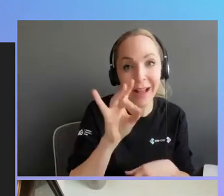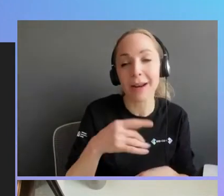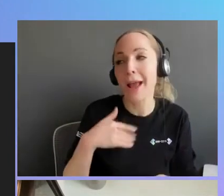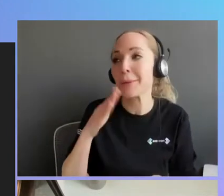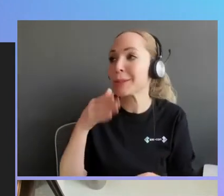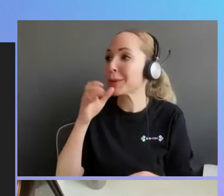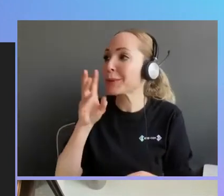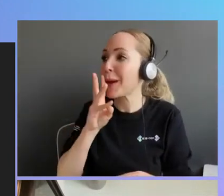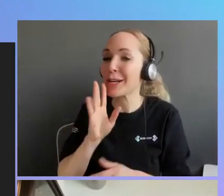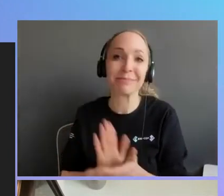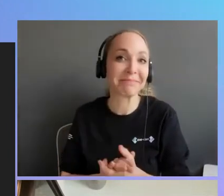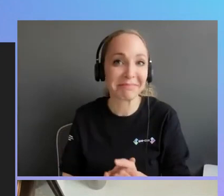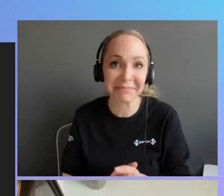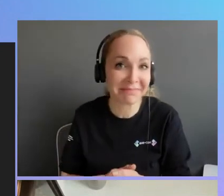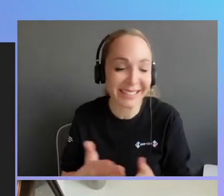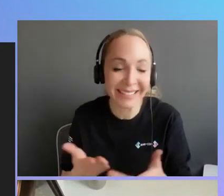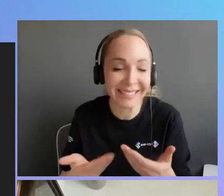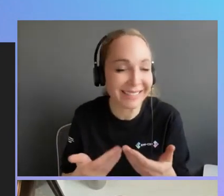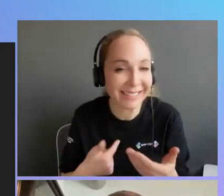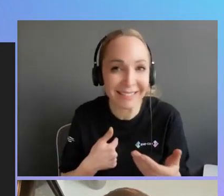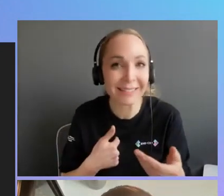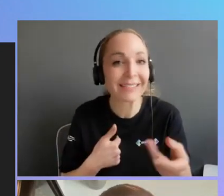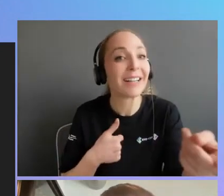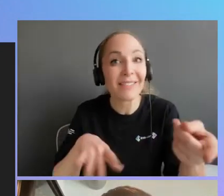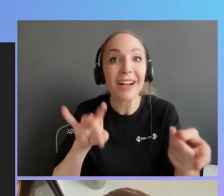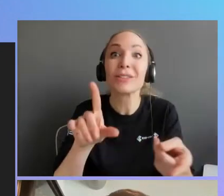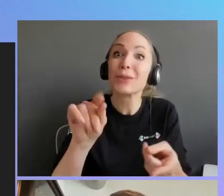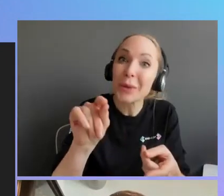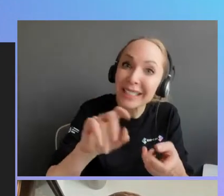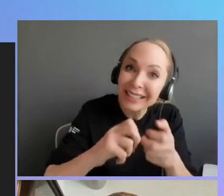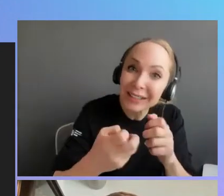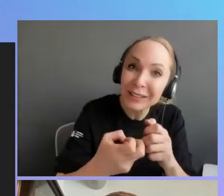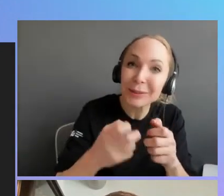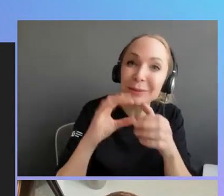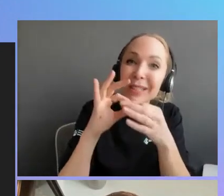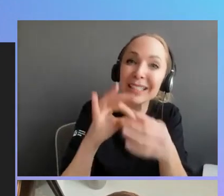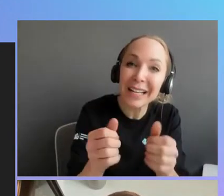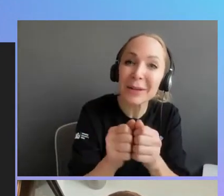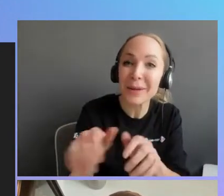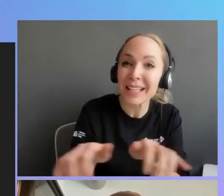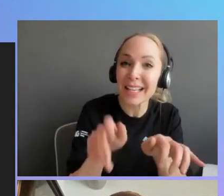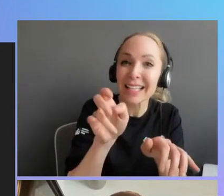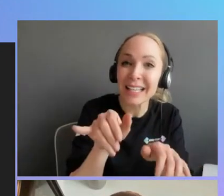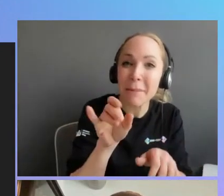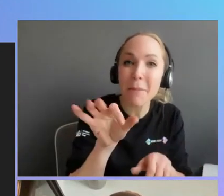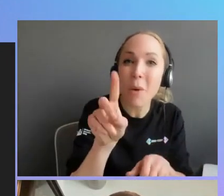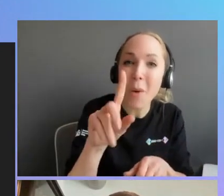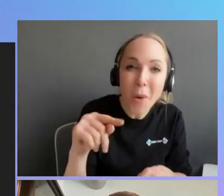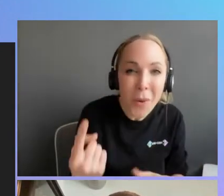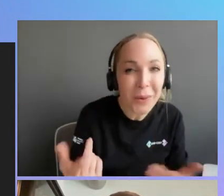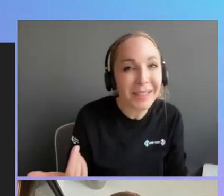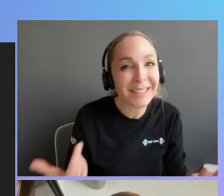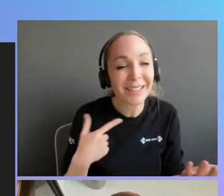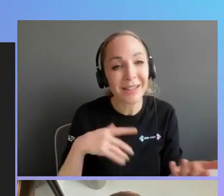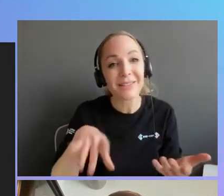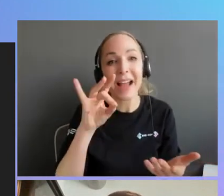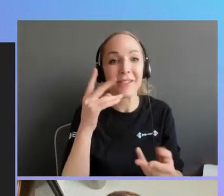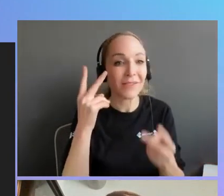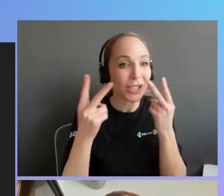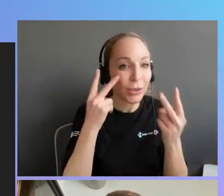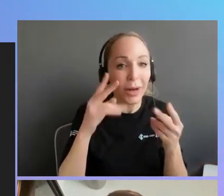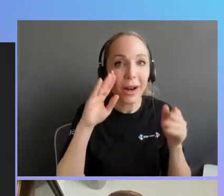And sure enough, we found 20 issues in our page just relating to keyboard. We found visual focus indicators that were missing in our top menu